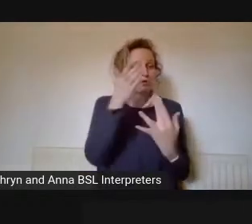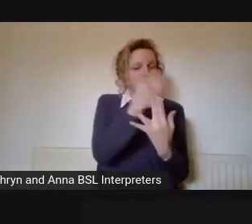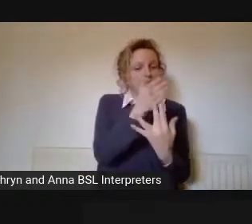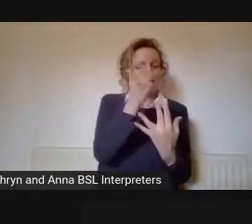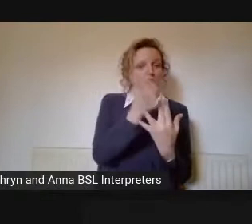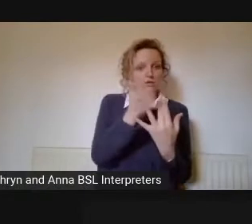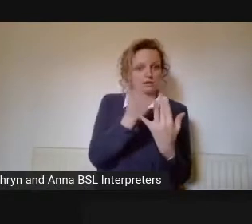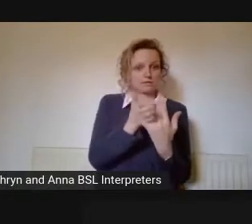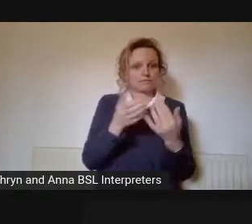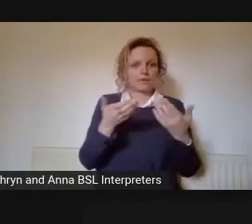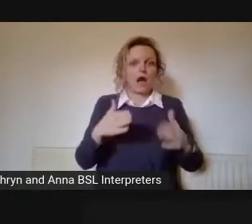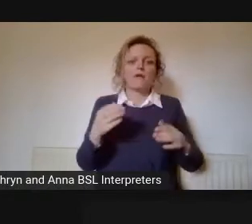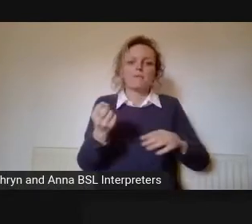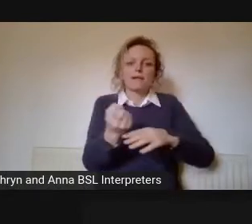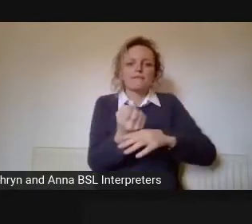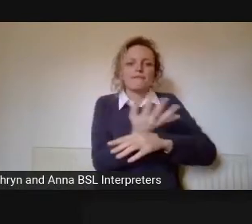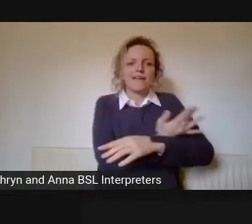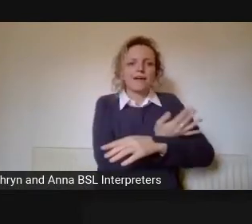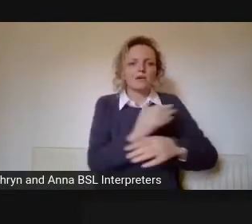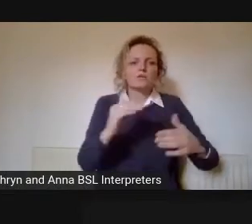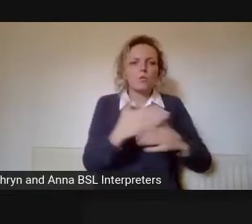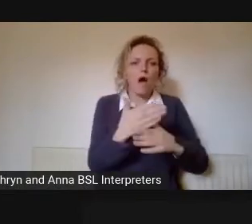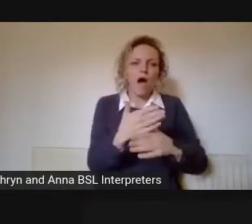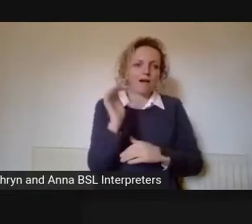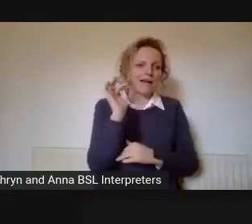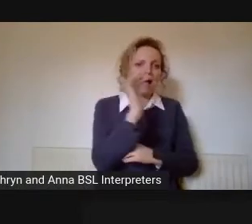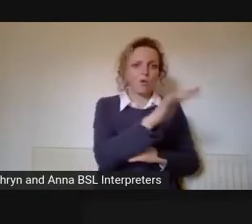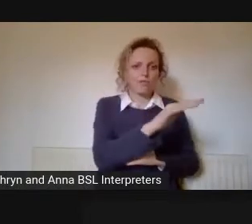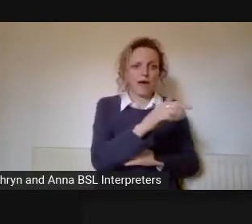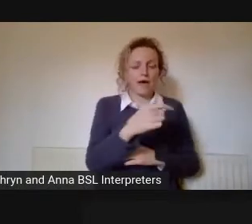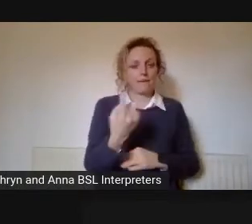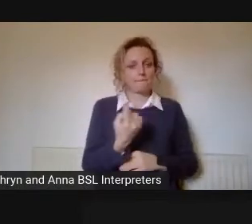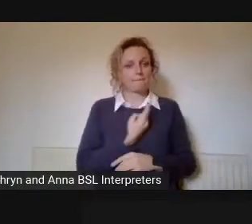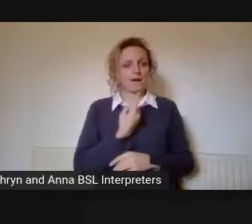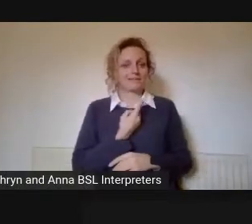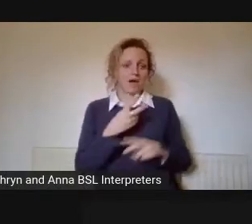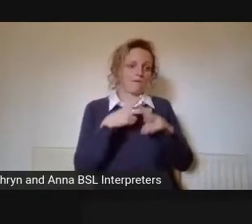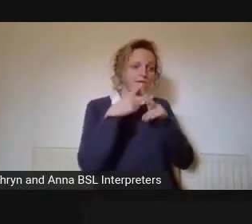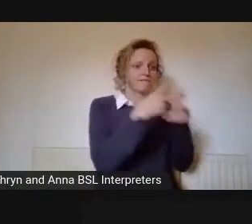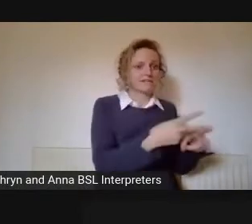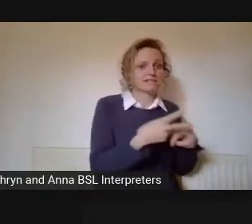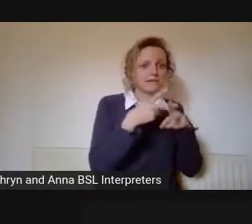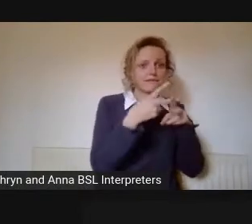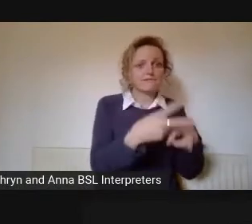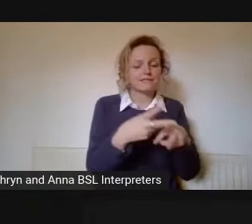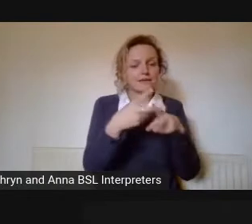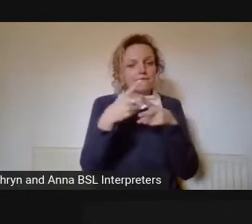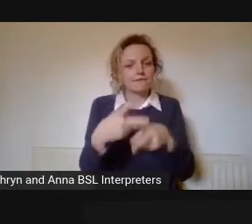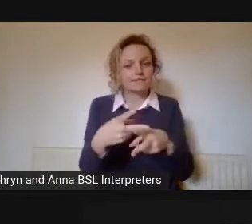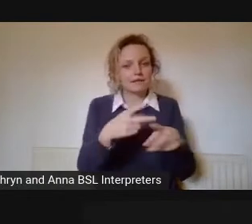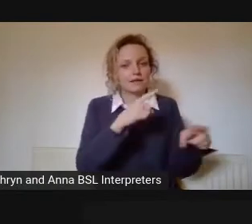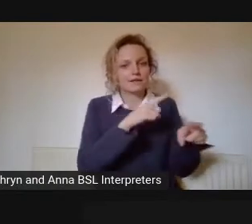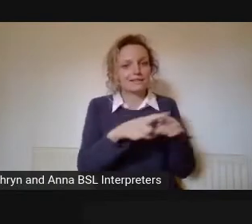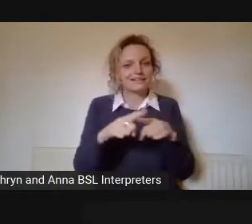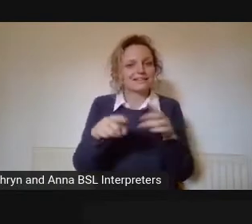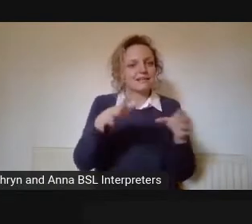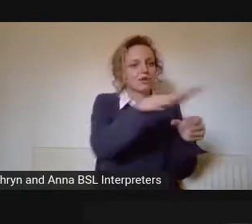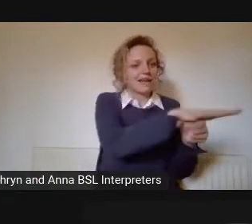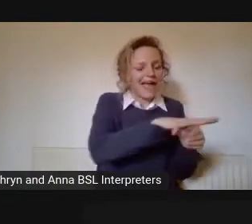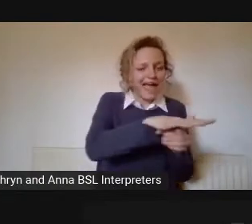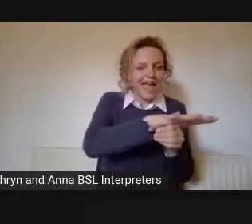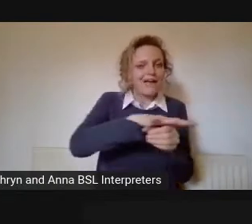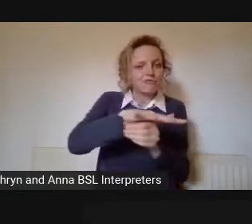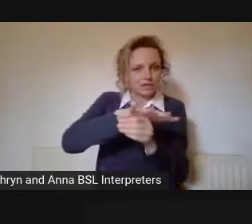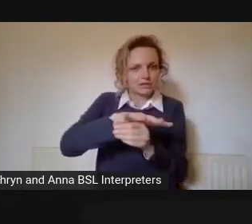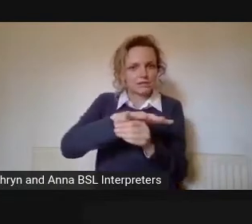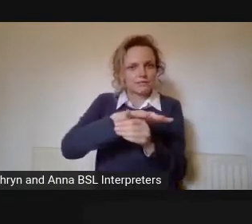very intensive field work, where I went to areas that had been aerially fumigated in